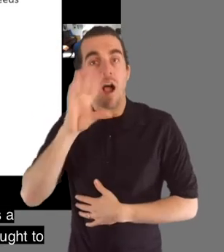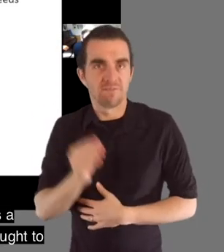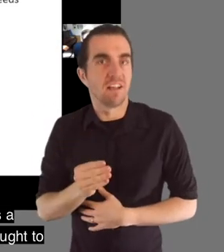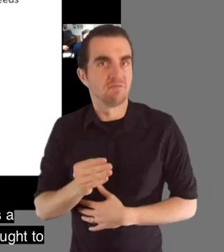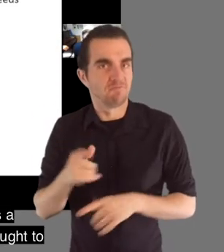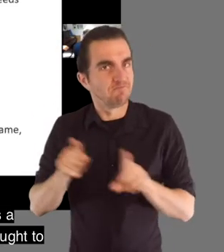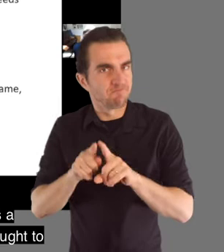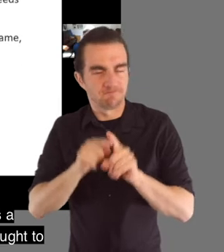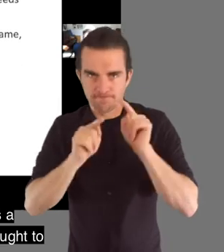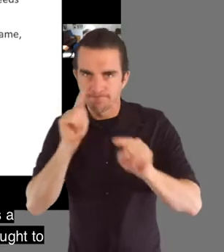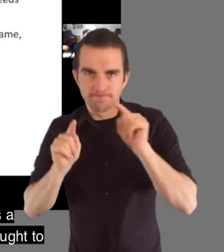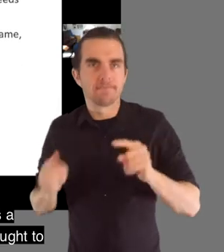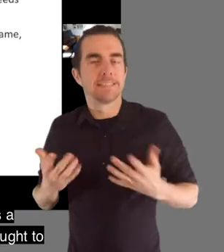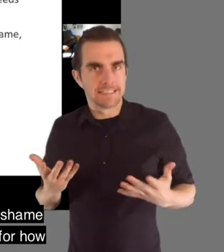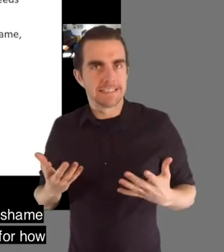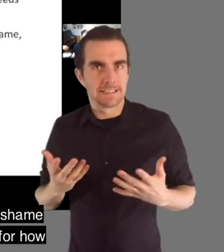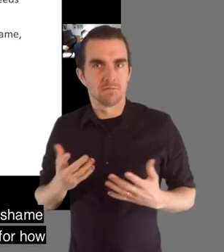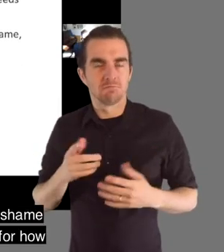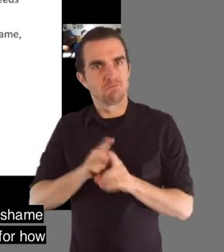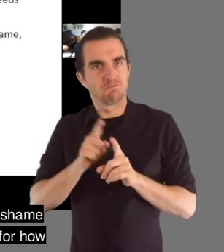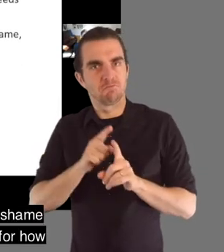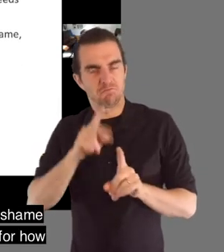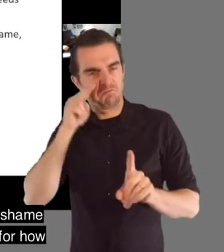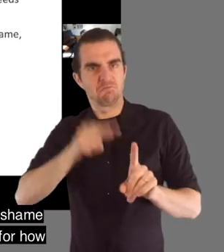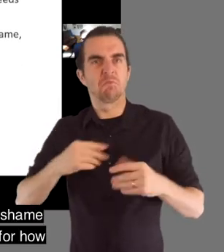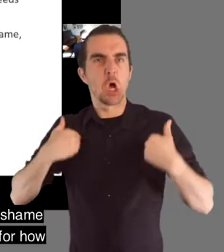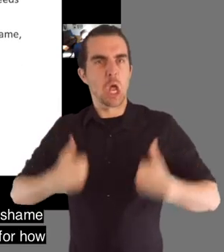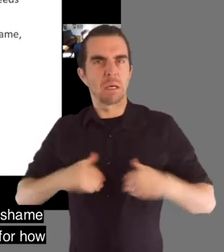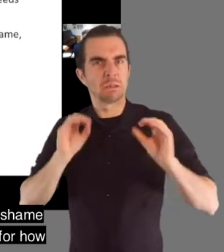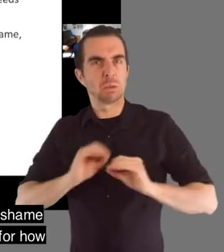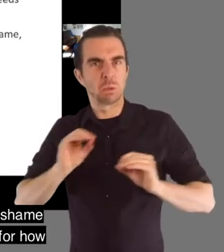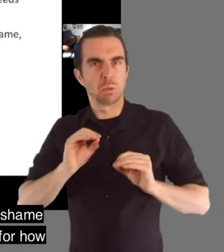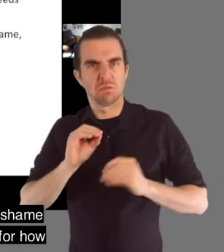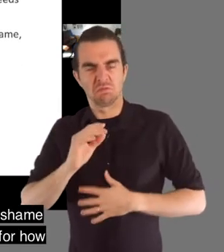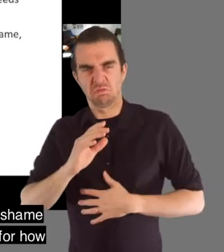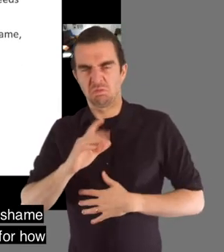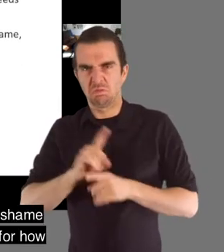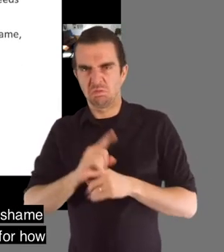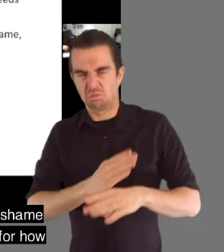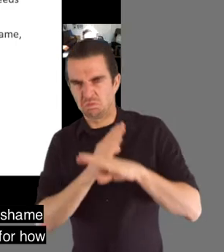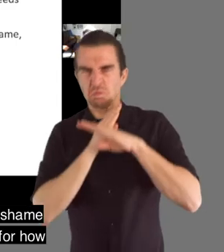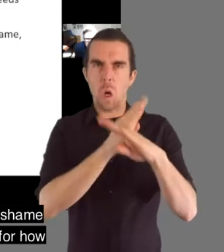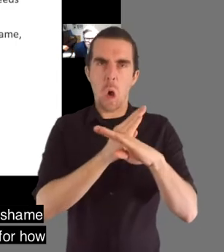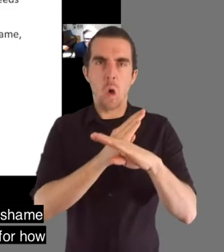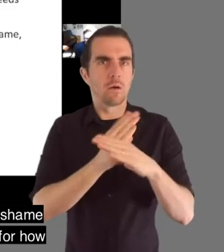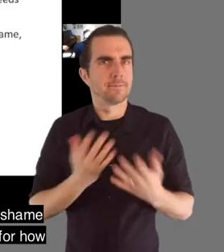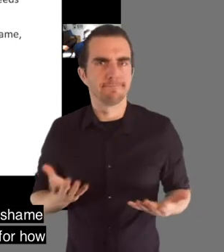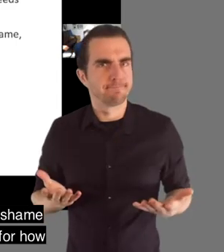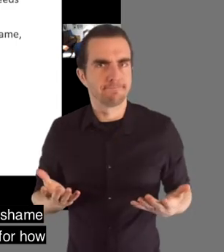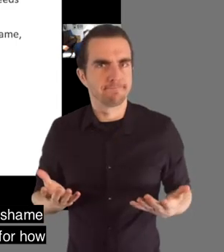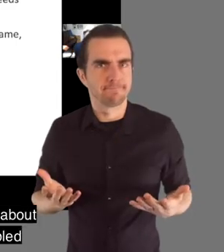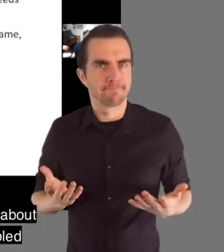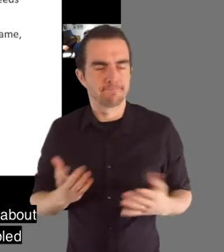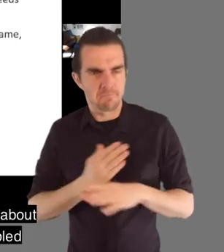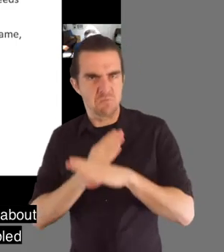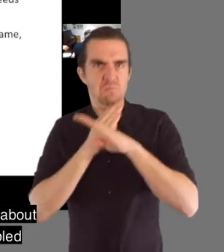As a result, disabled people may be thought to be not quite human or a source of shame, which has a serious consequence for